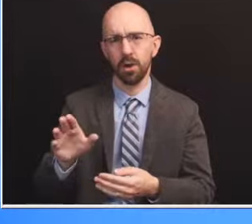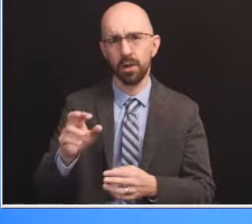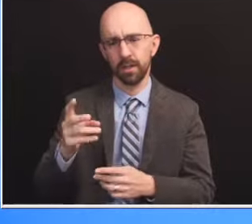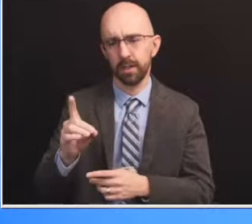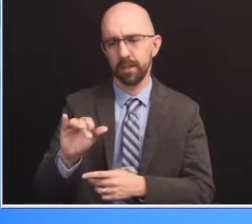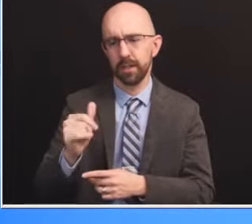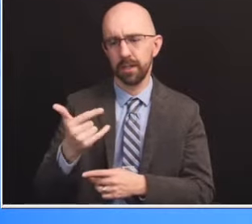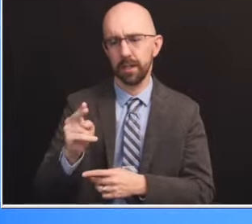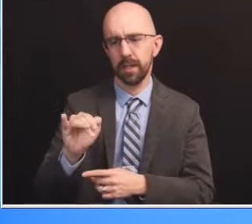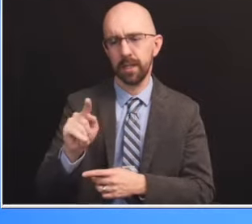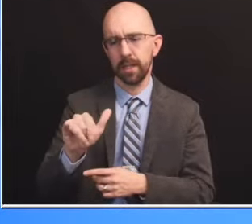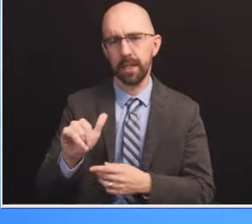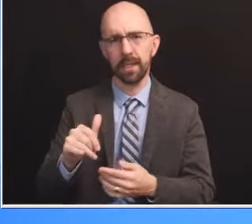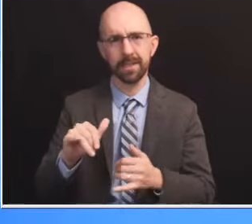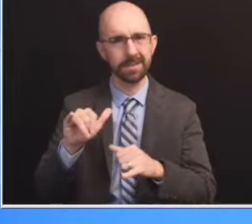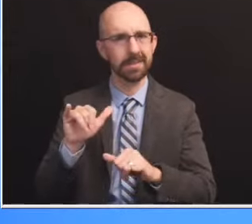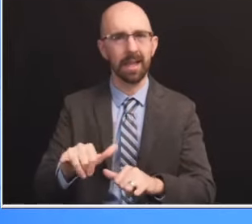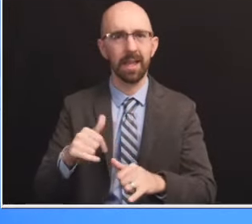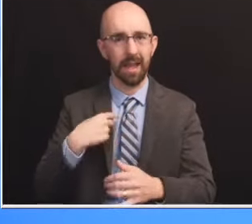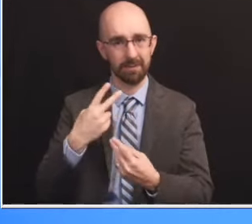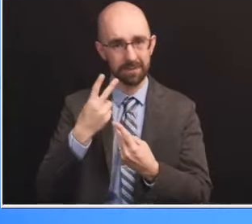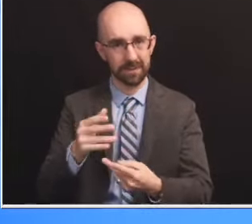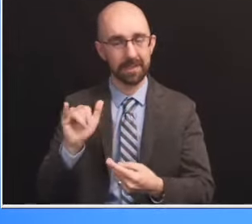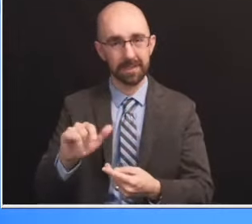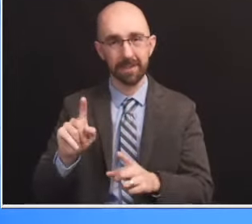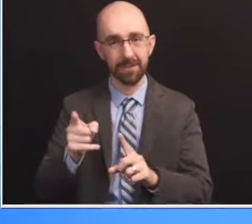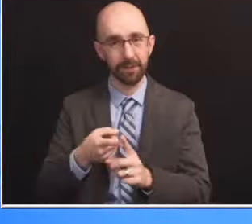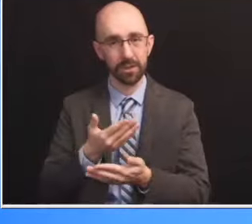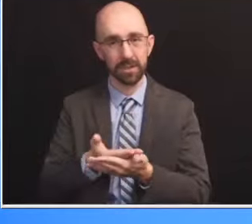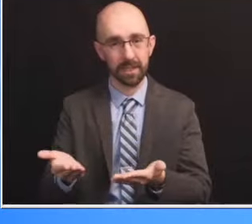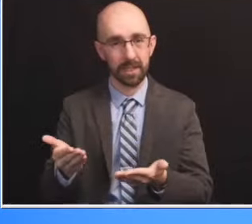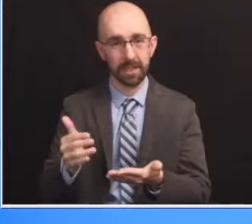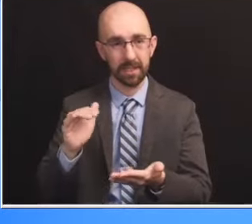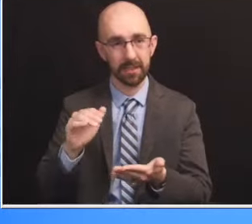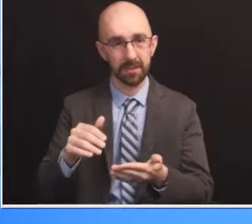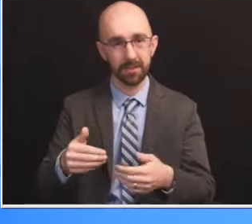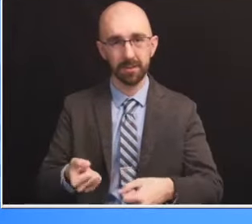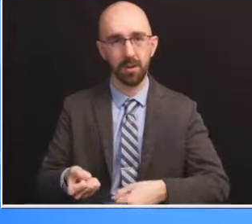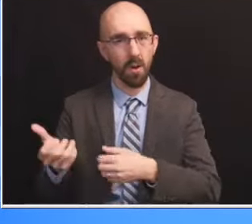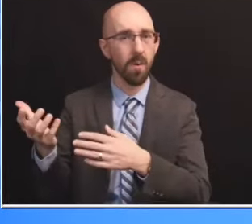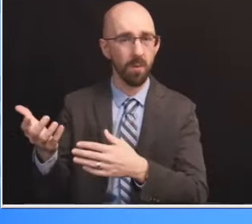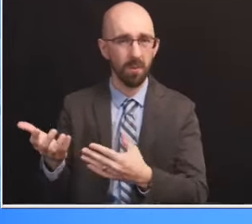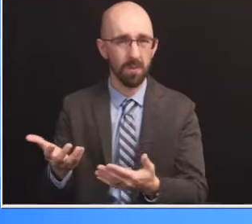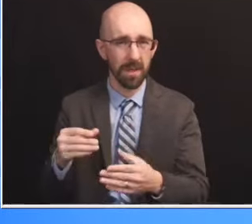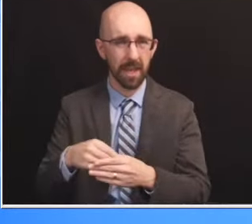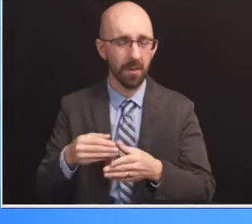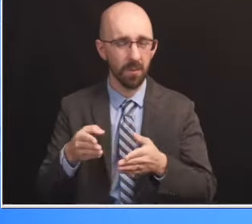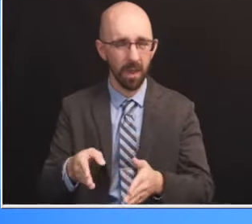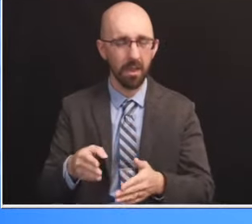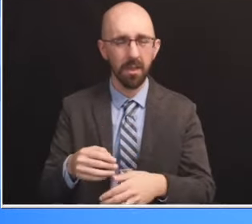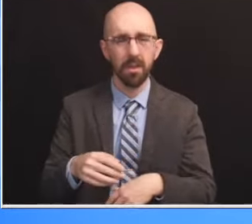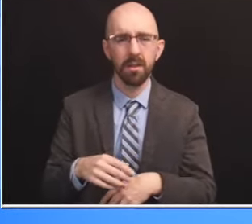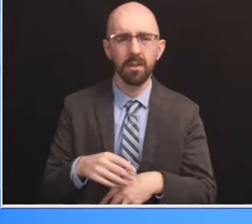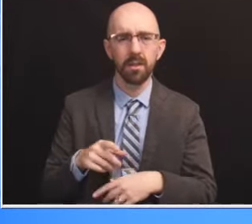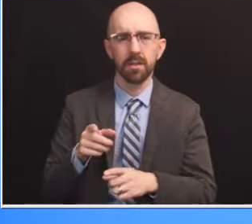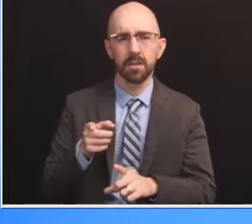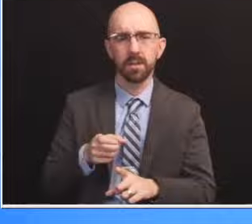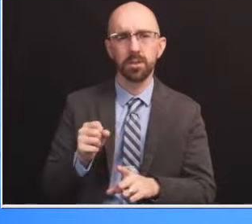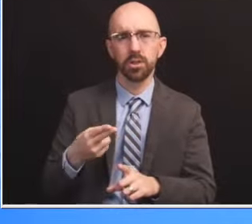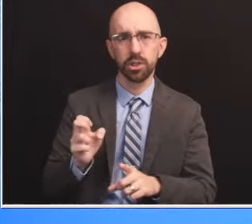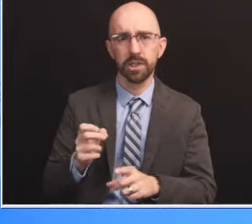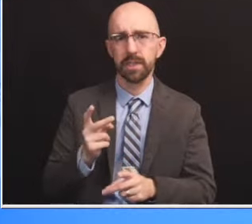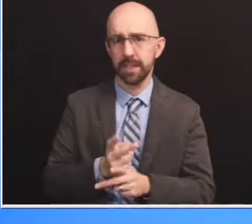what I've seen is that that's actually the first thing to go, and that she maintains her